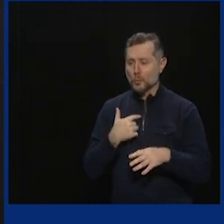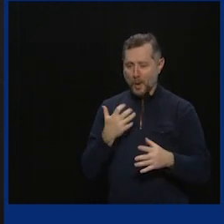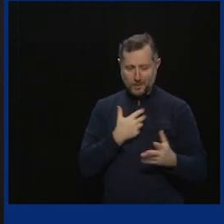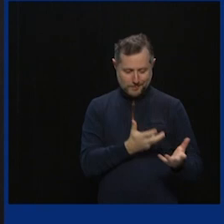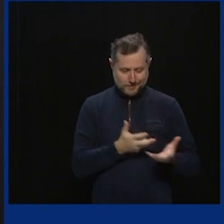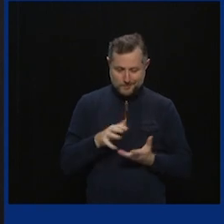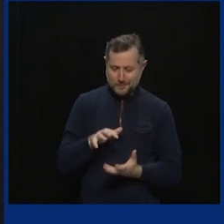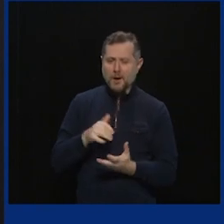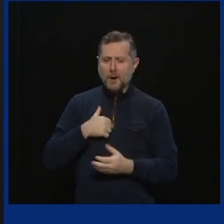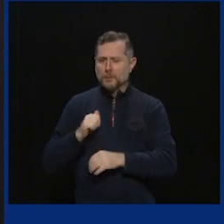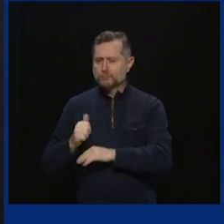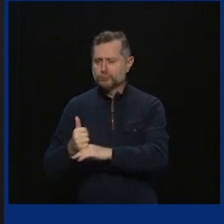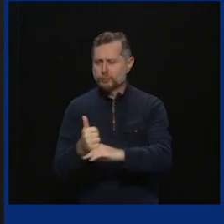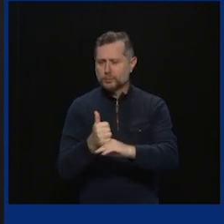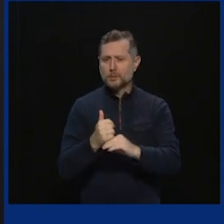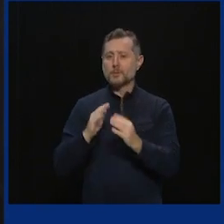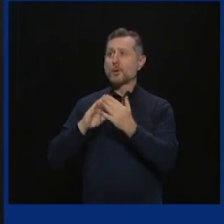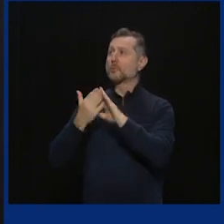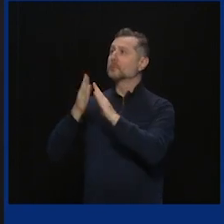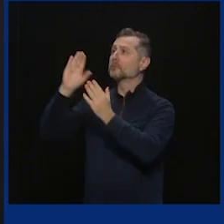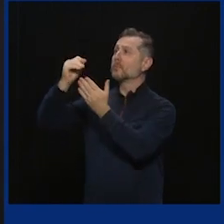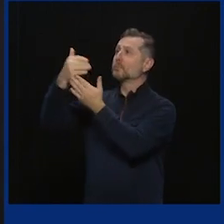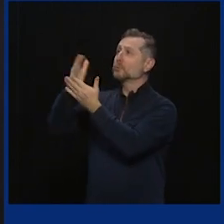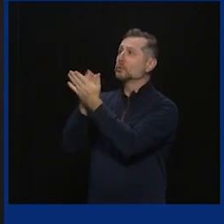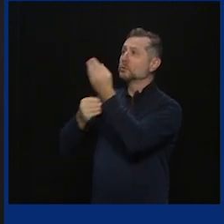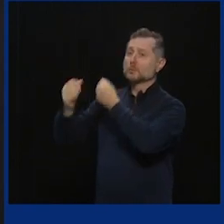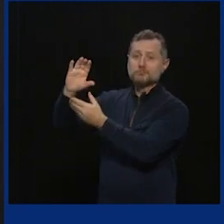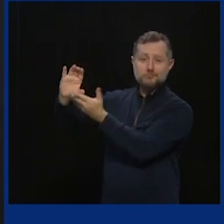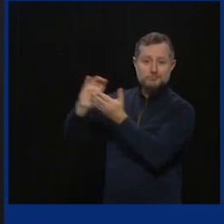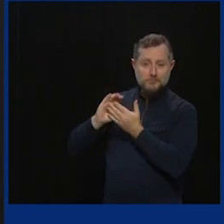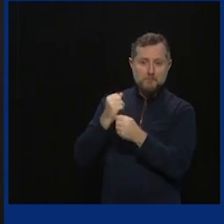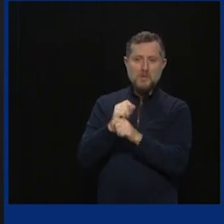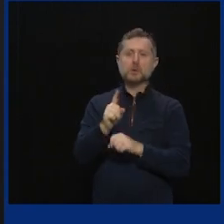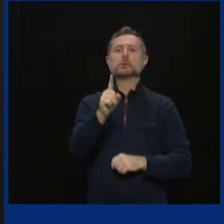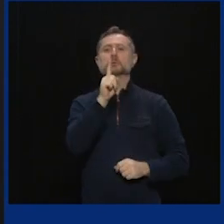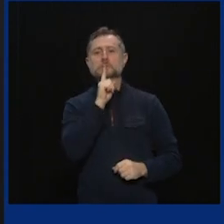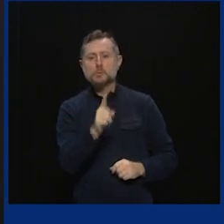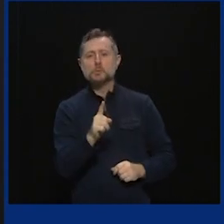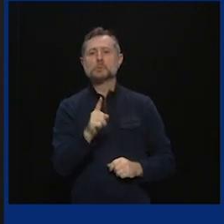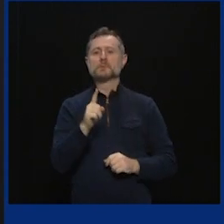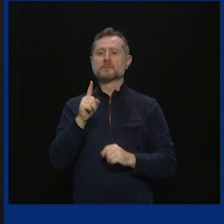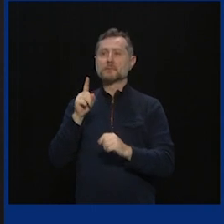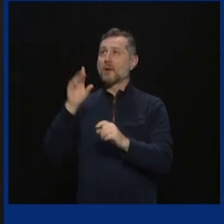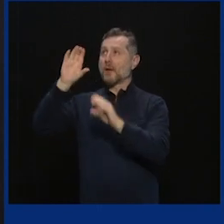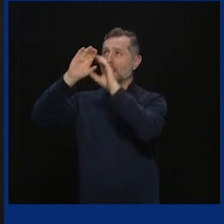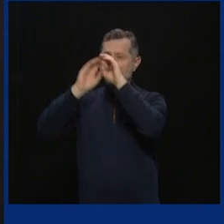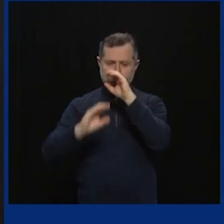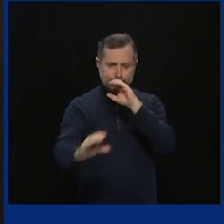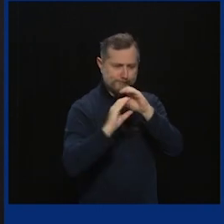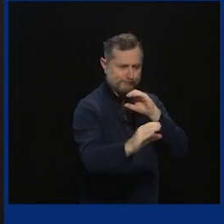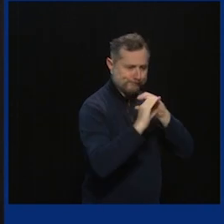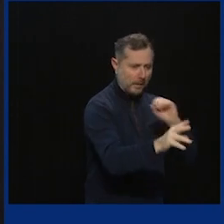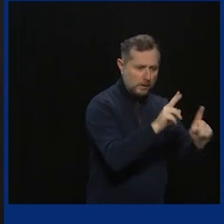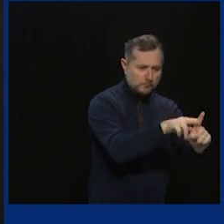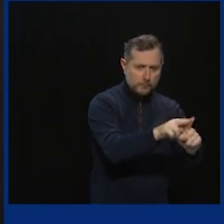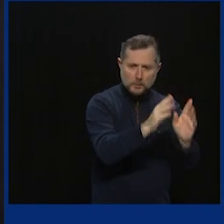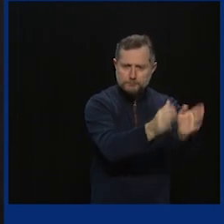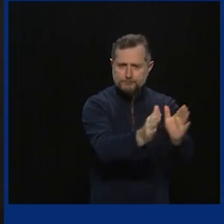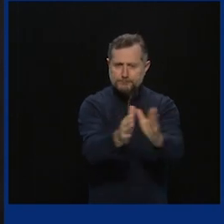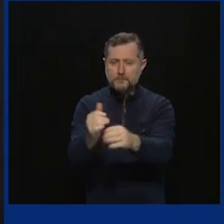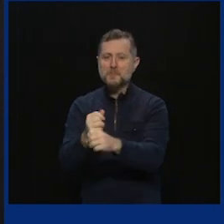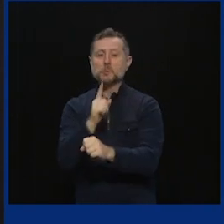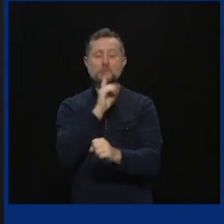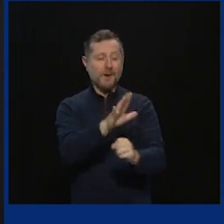budget process and making sure that they are used in ways that are going to really make a difference in our community. You